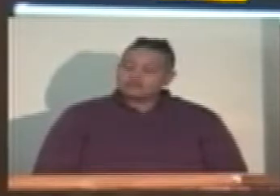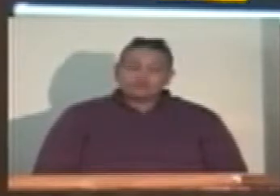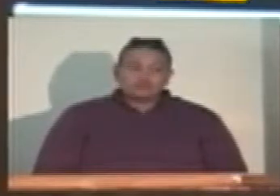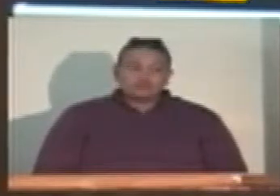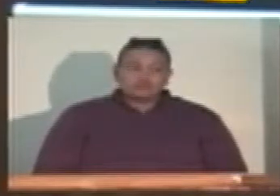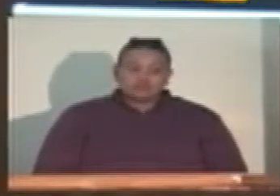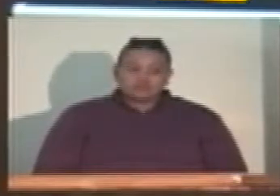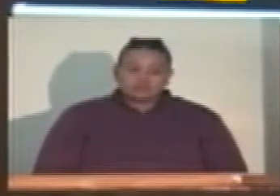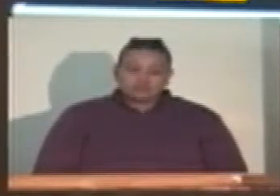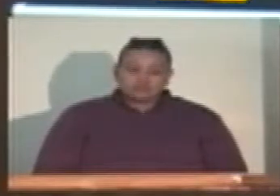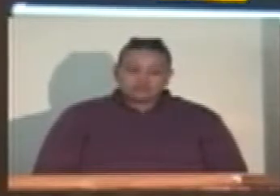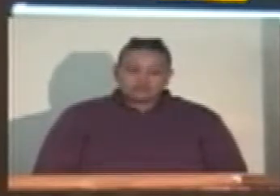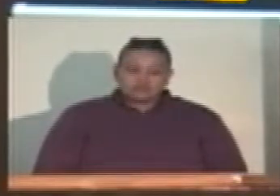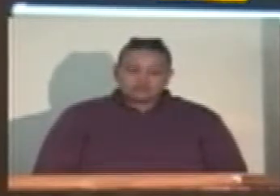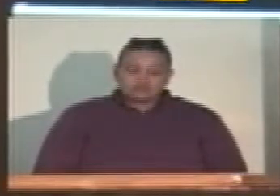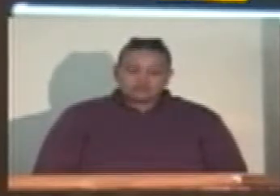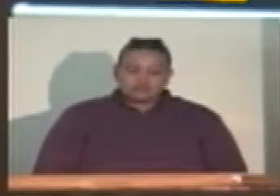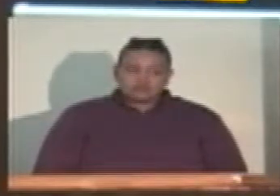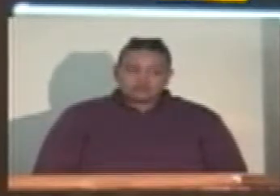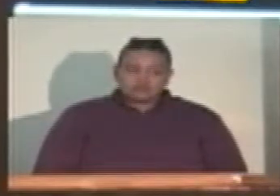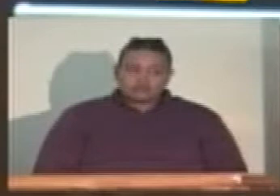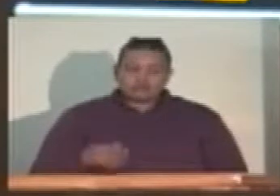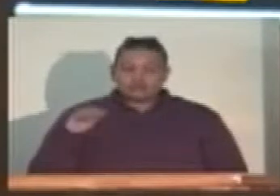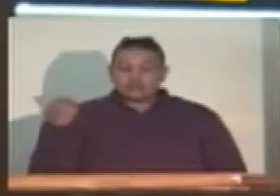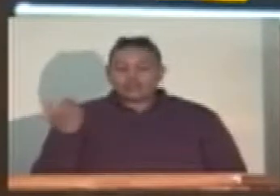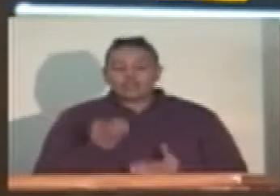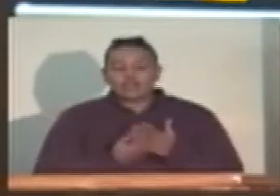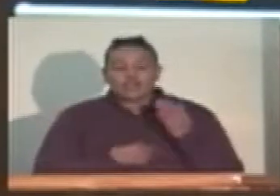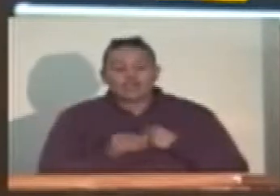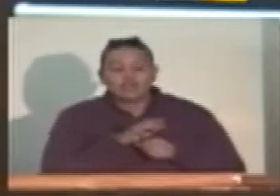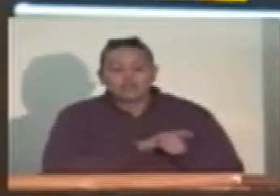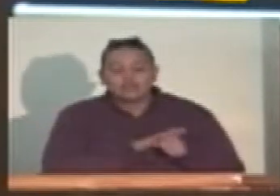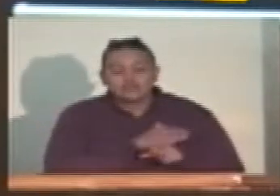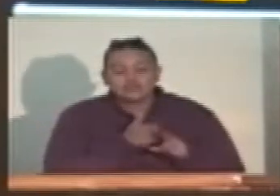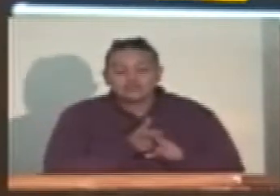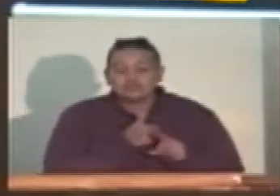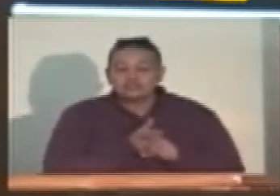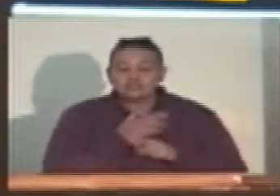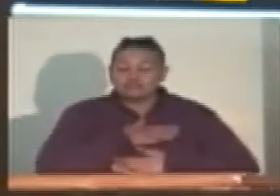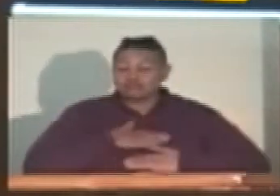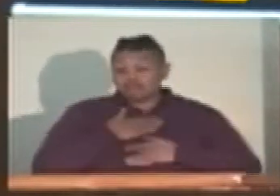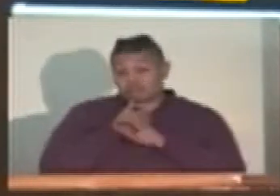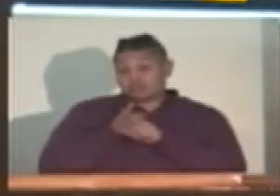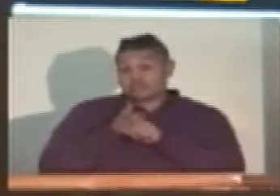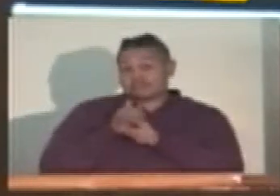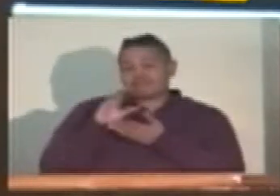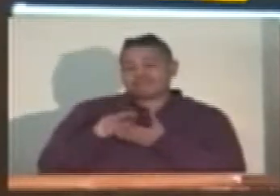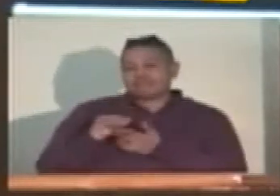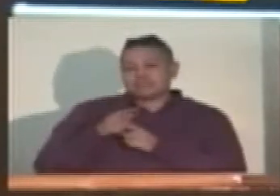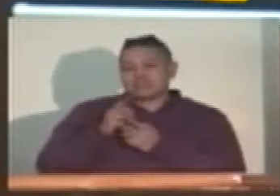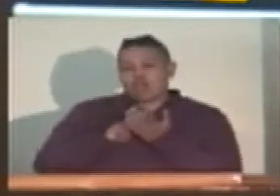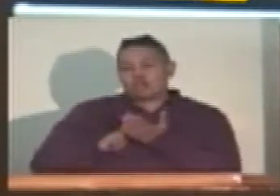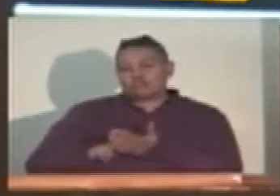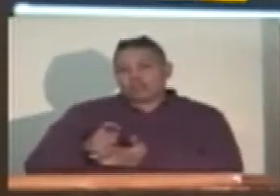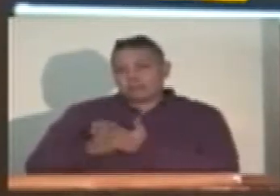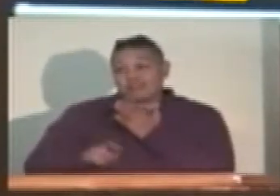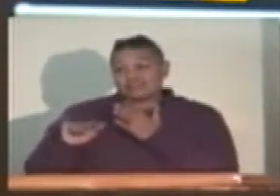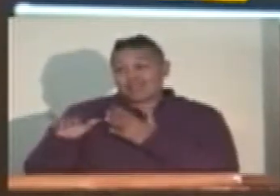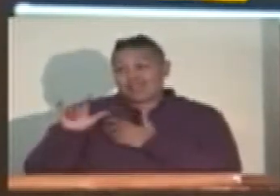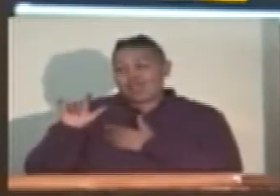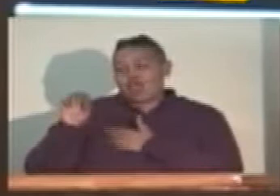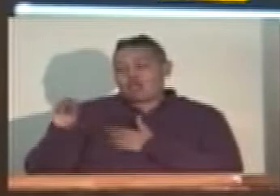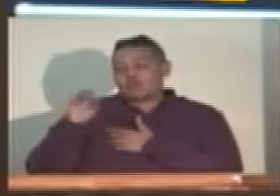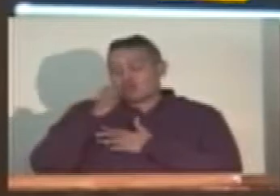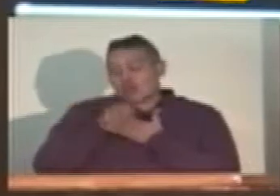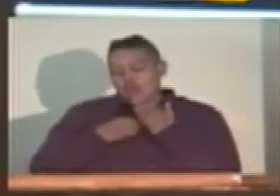the agro-economic zone where all the produce grown, the farmer enjoys a ready market at a contracted price. This agro-economic